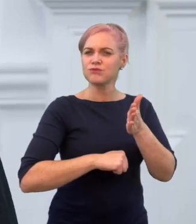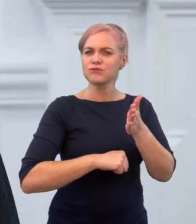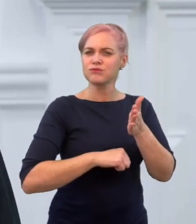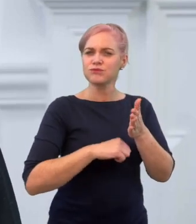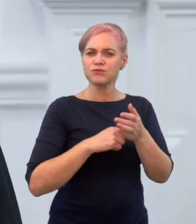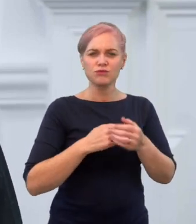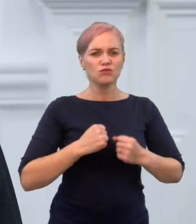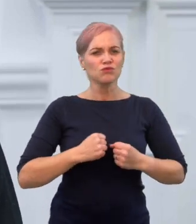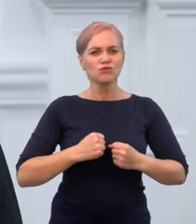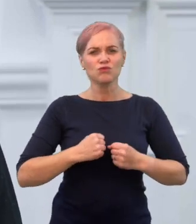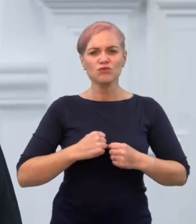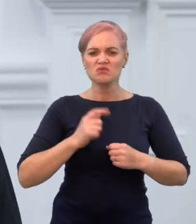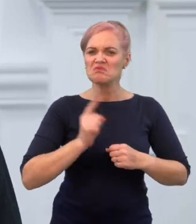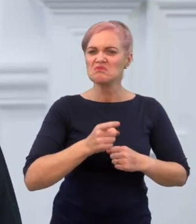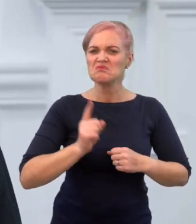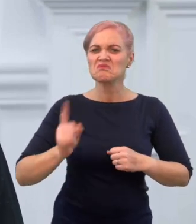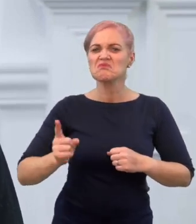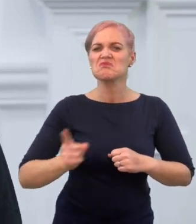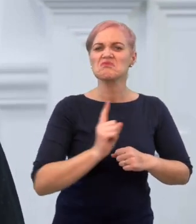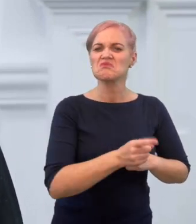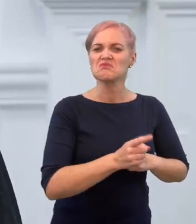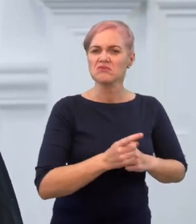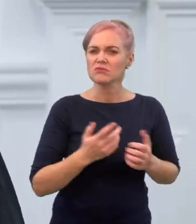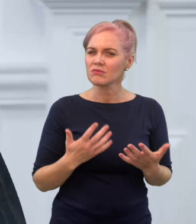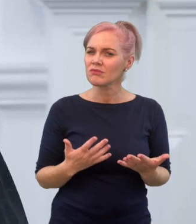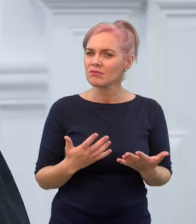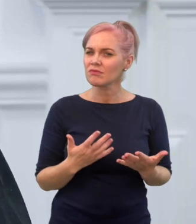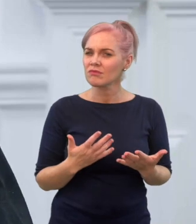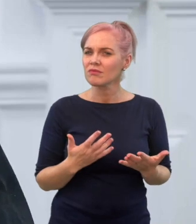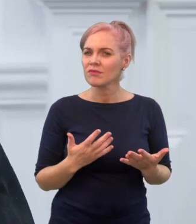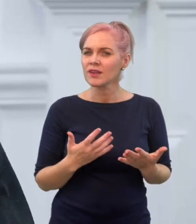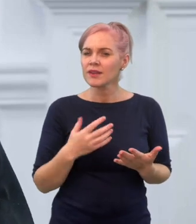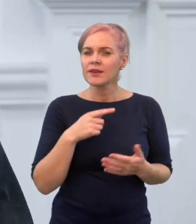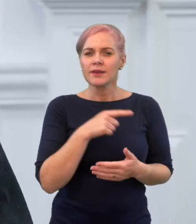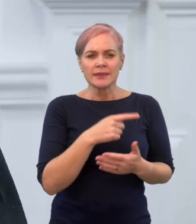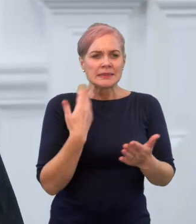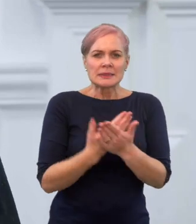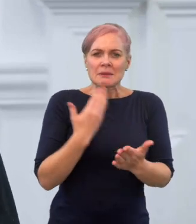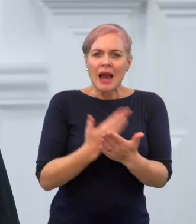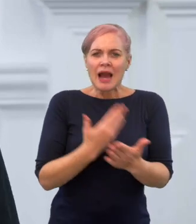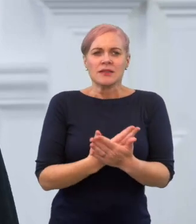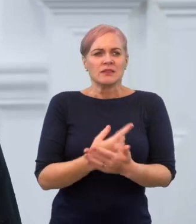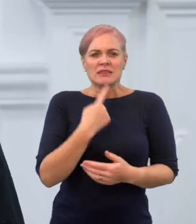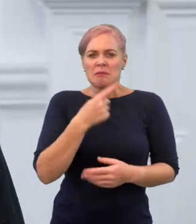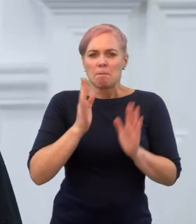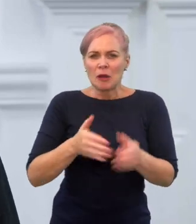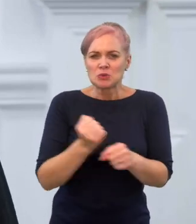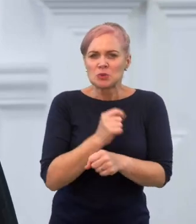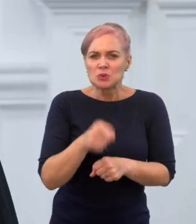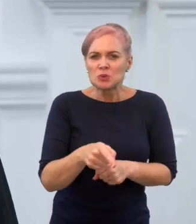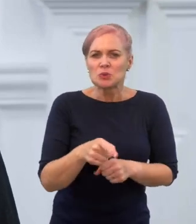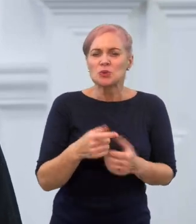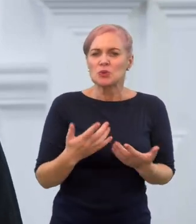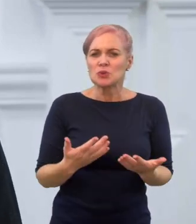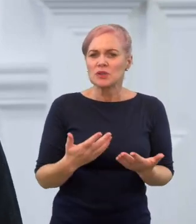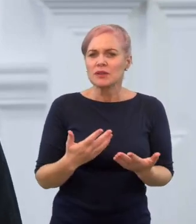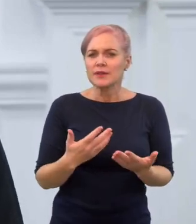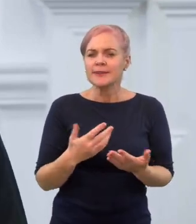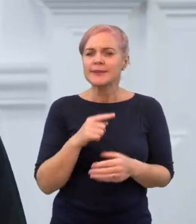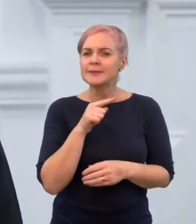and, you know, he dictates a lot, you know, demands a lot, instructs a lot, and